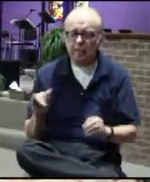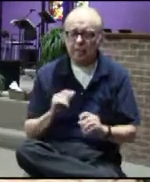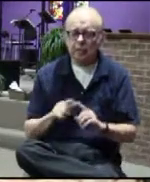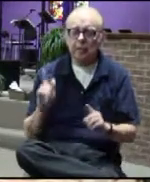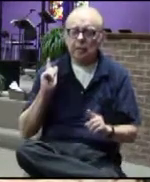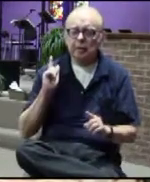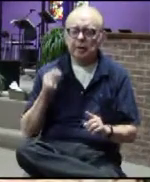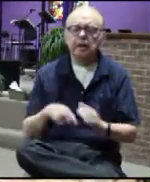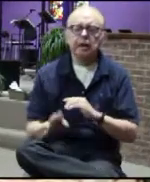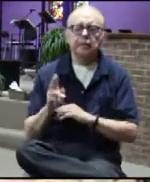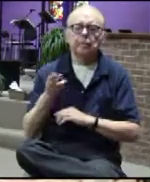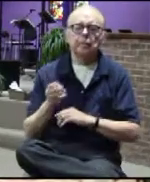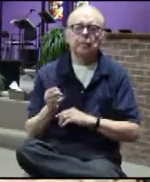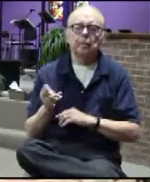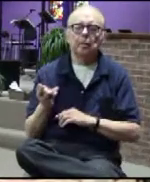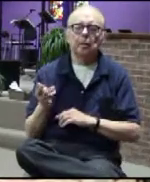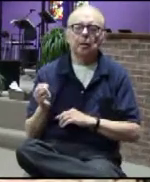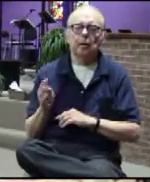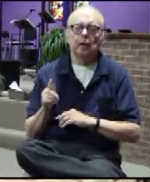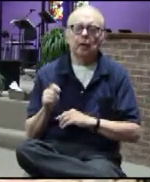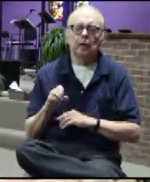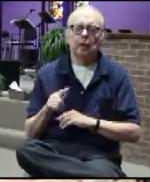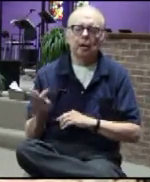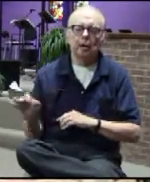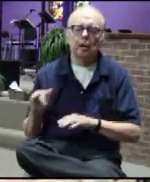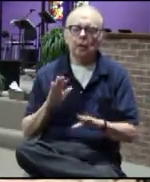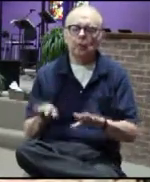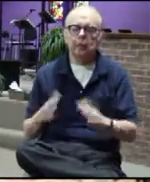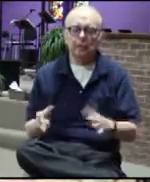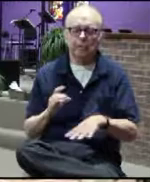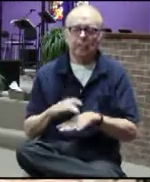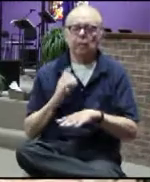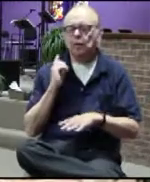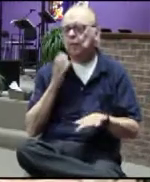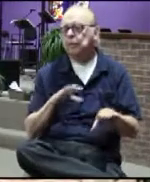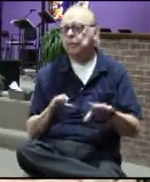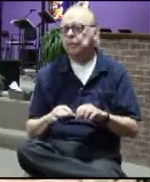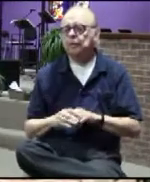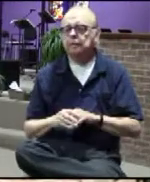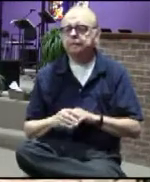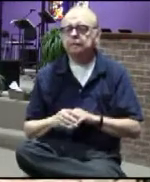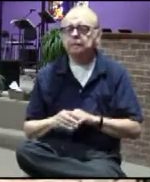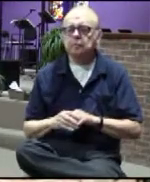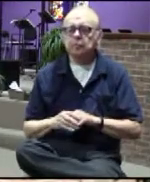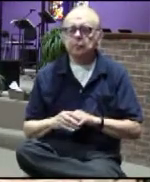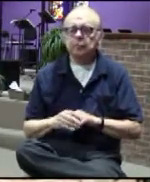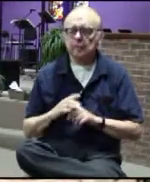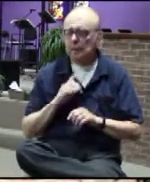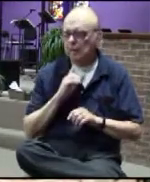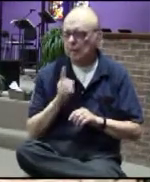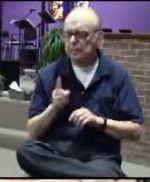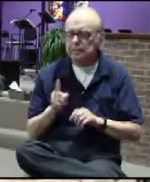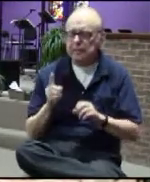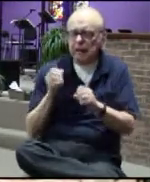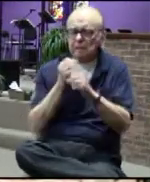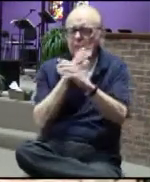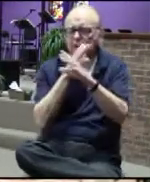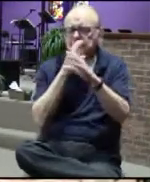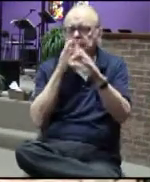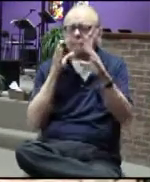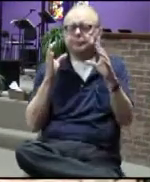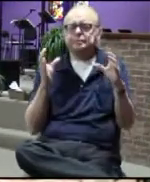his humanity, while he walked on this earth, what we're going to do is we're going to imagine